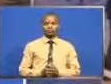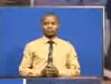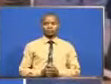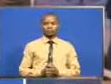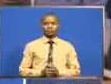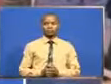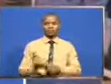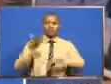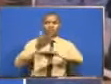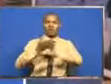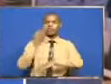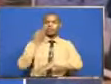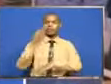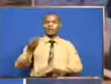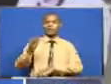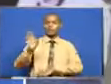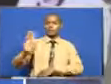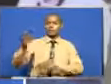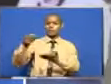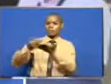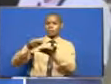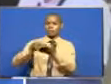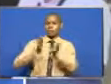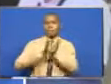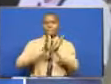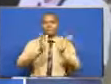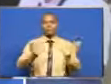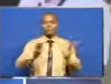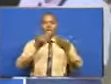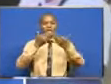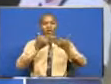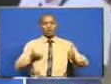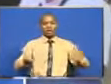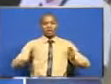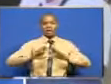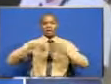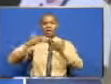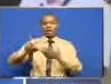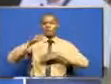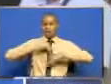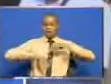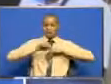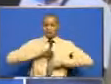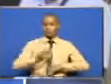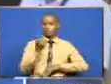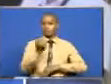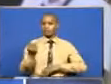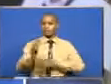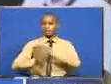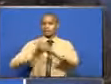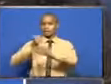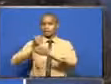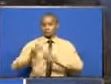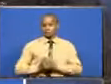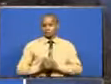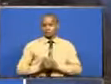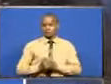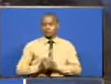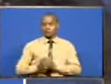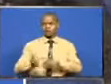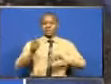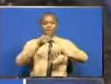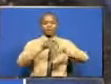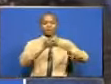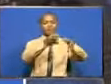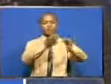Over 300 billion shillings of public cash in Kenya is said to be lost through corruption annually. This is despite involvement of professionals such as